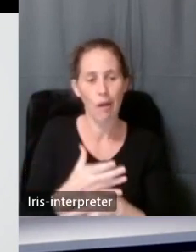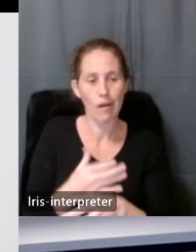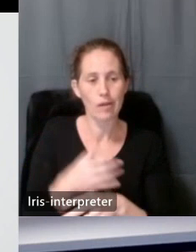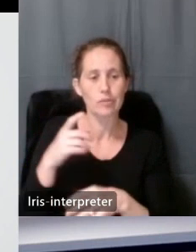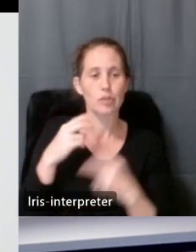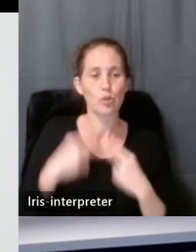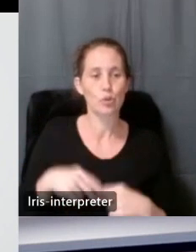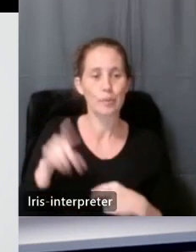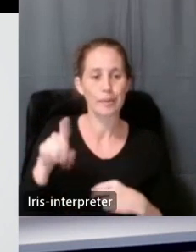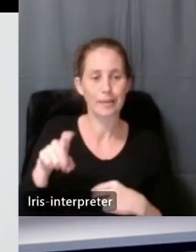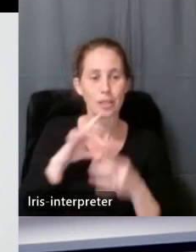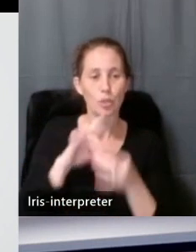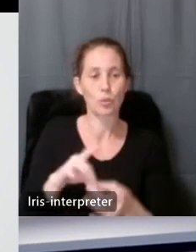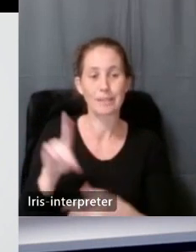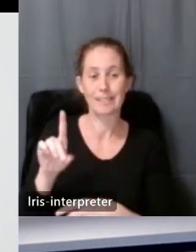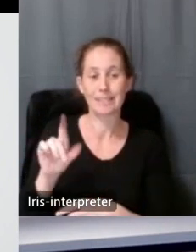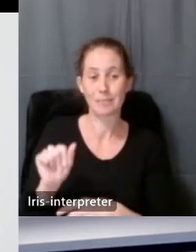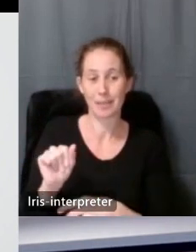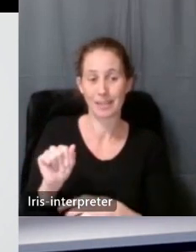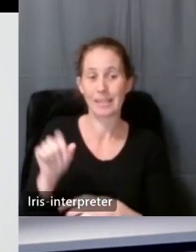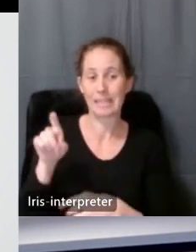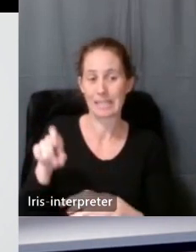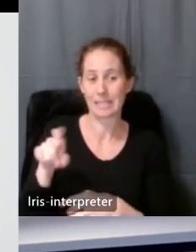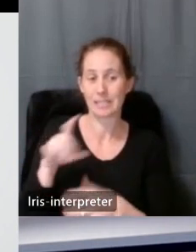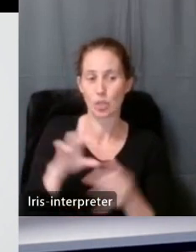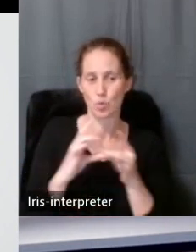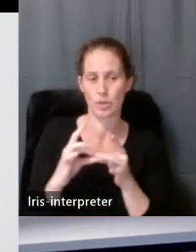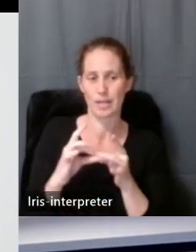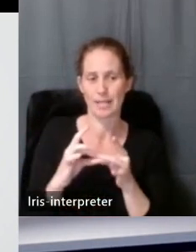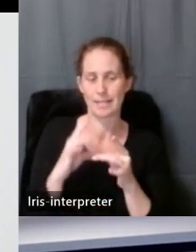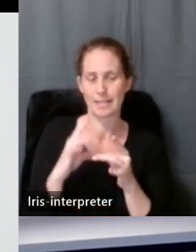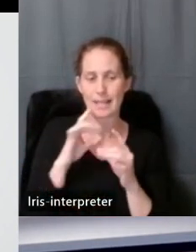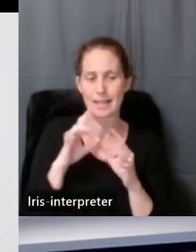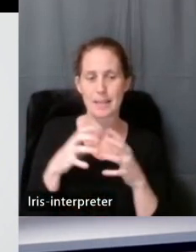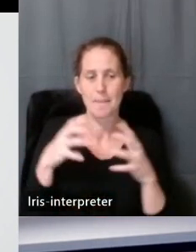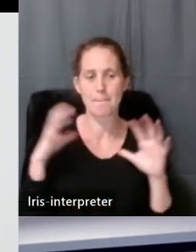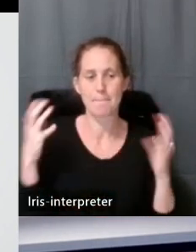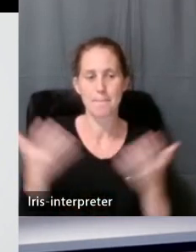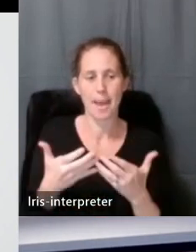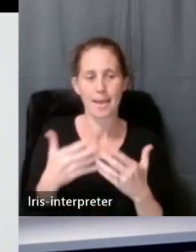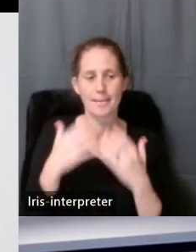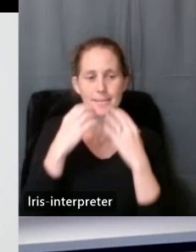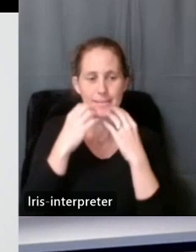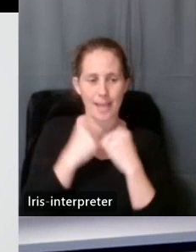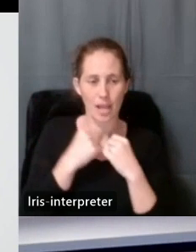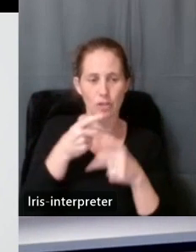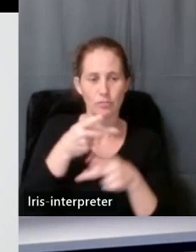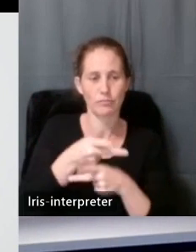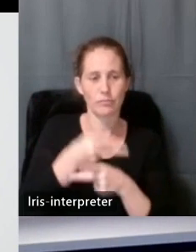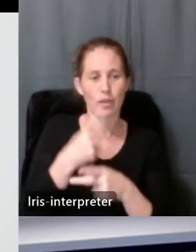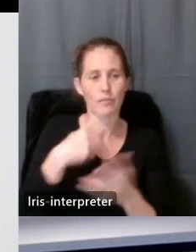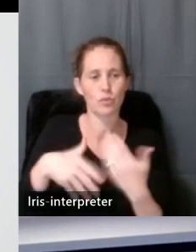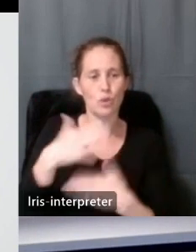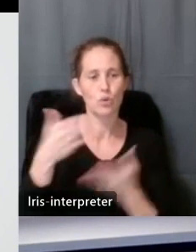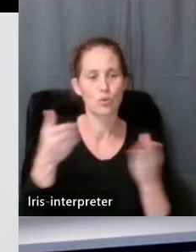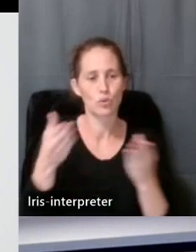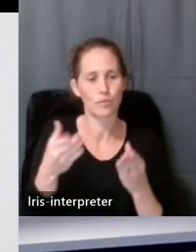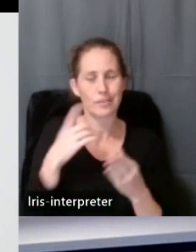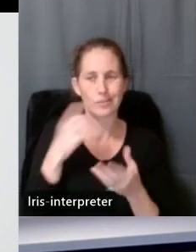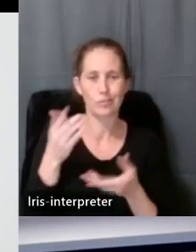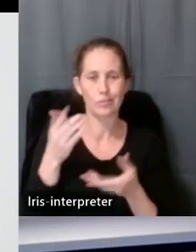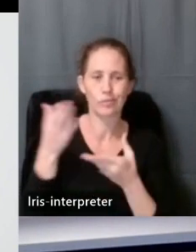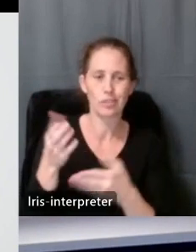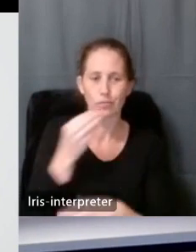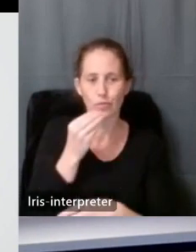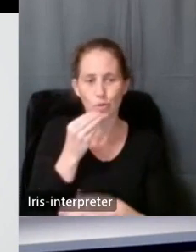including disability-related needs, and coordinates the mass care social services, such as the provision of food,